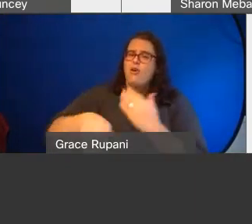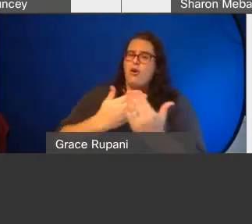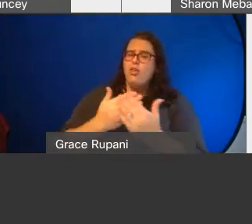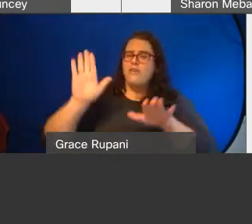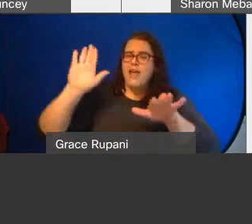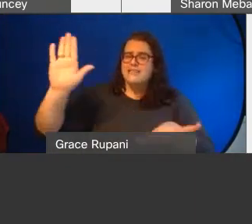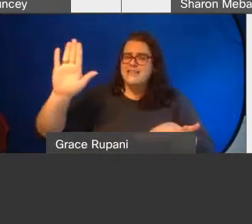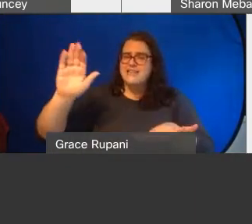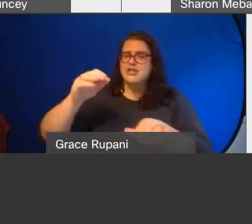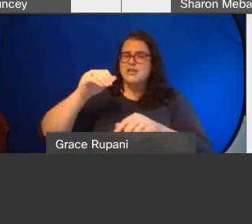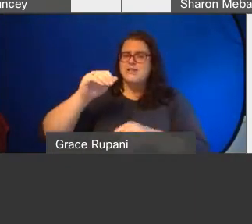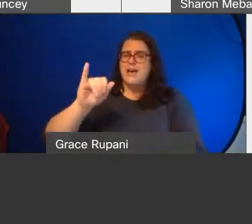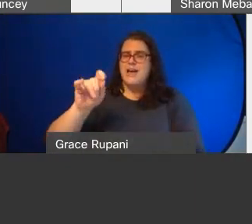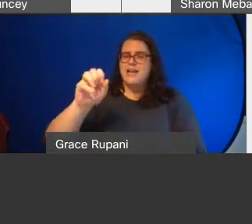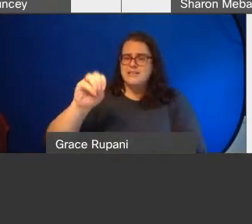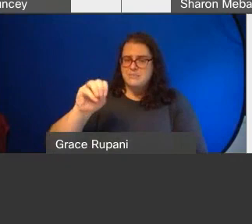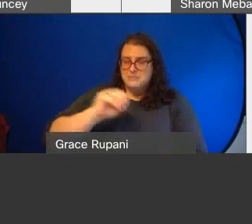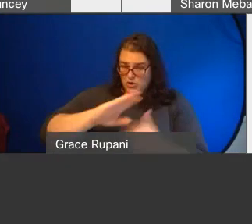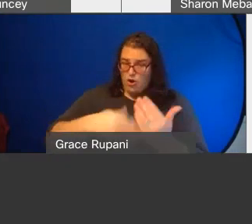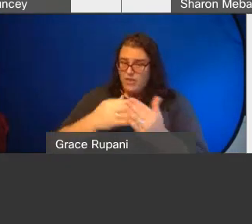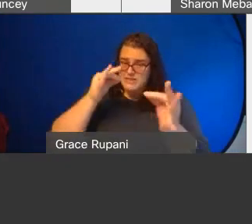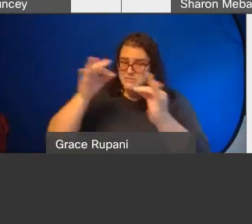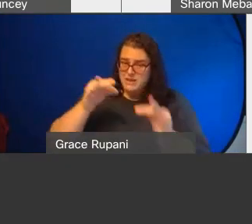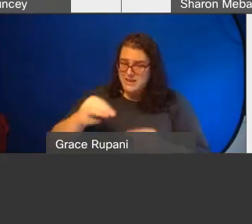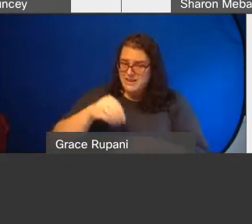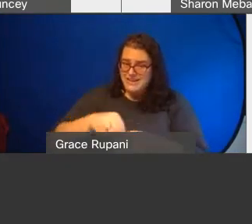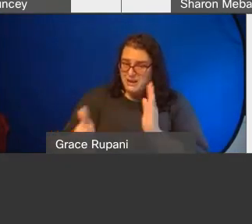Were those spelled out in Appendix K? If so, where?